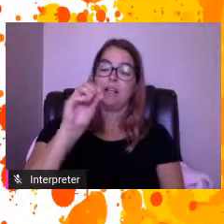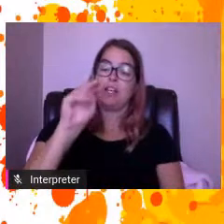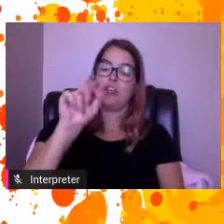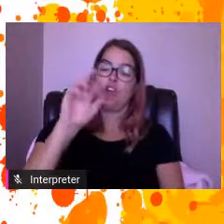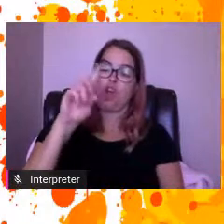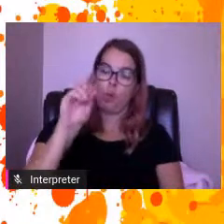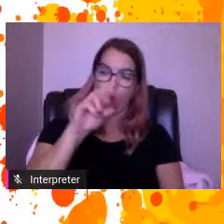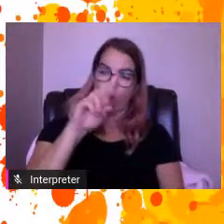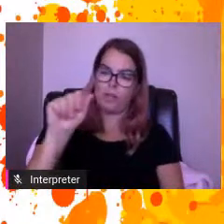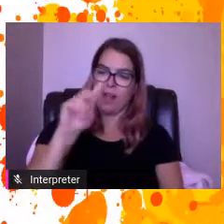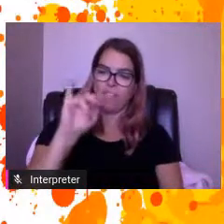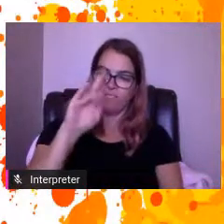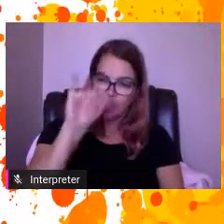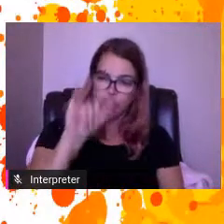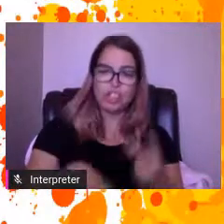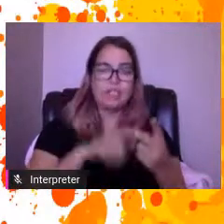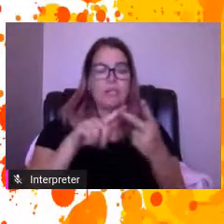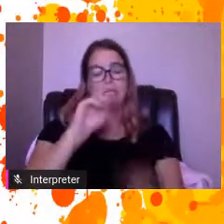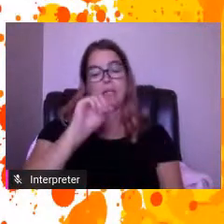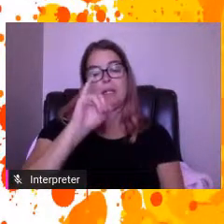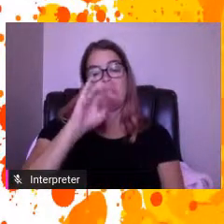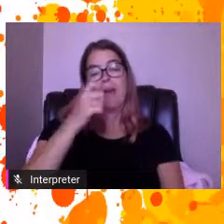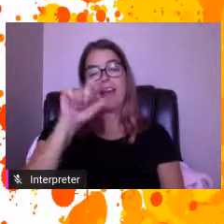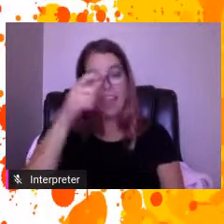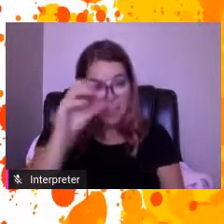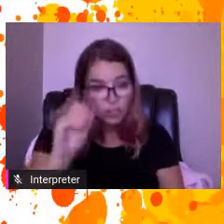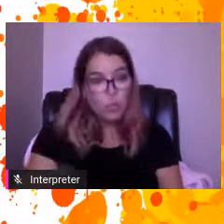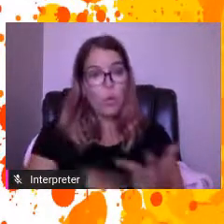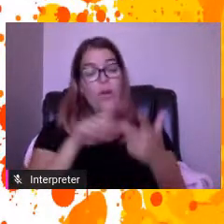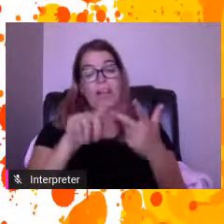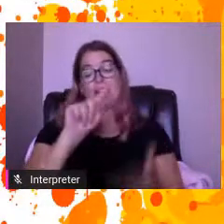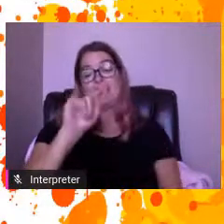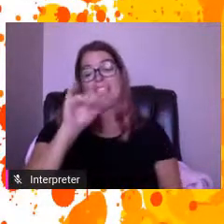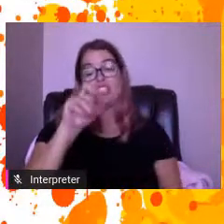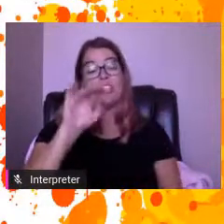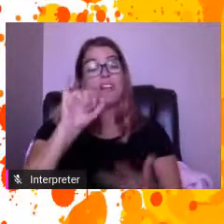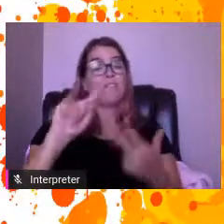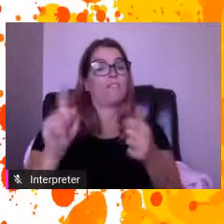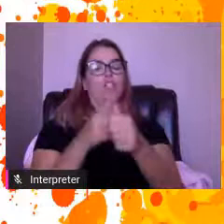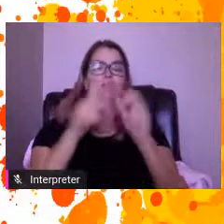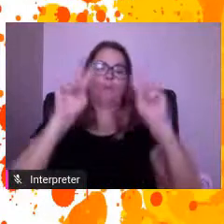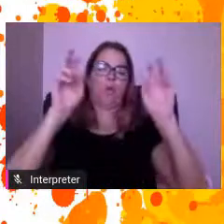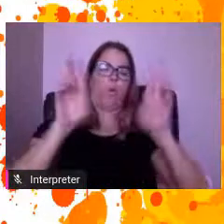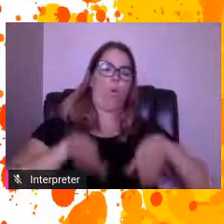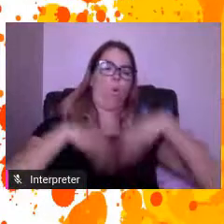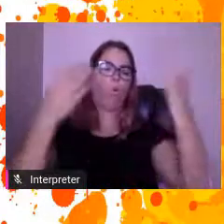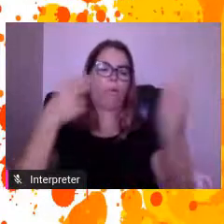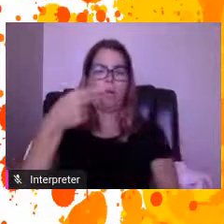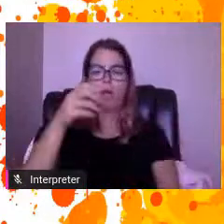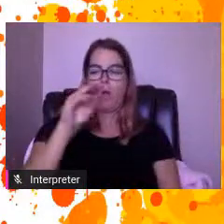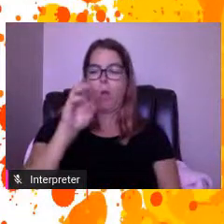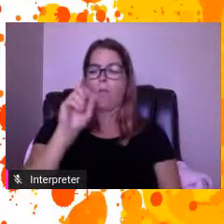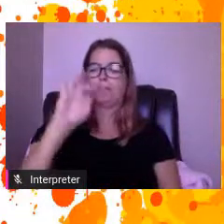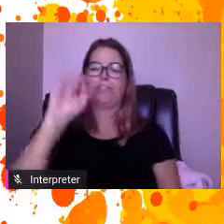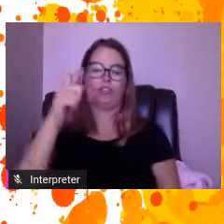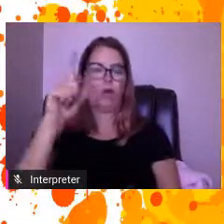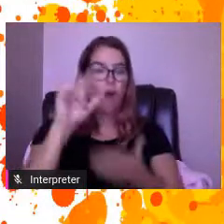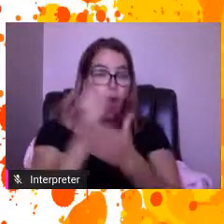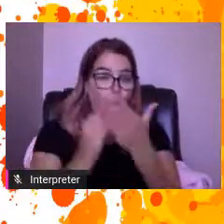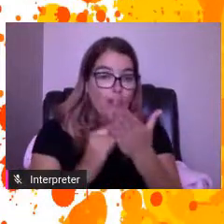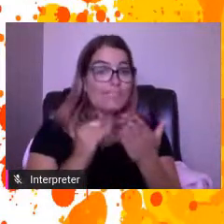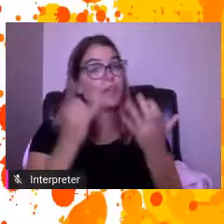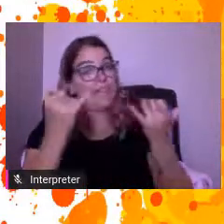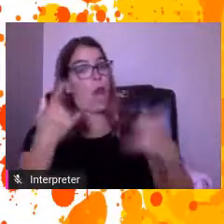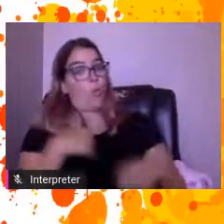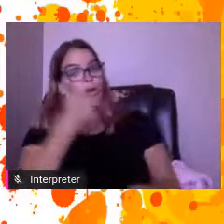Michelangelo, Caravaggio, and Titian are the first openly homosexual artists, as we may call them, whose histories we know today. Our next stop is